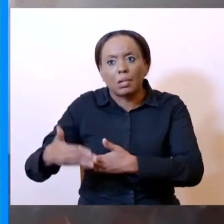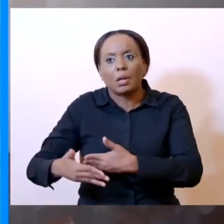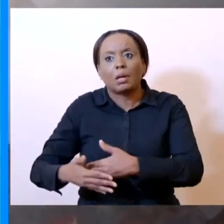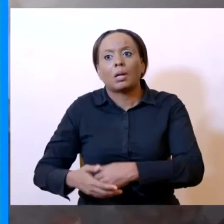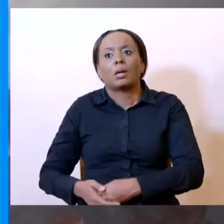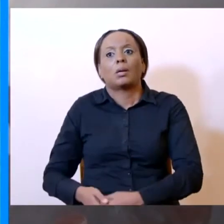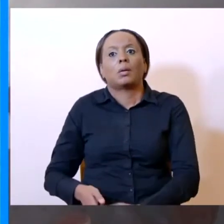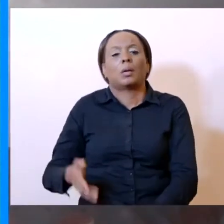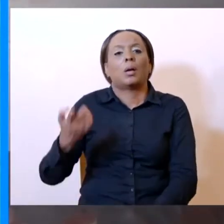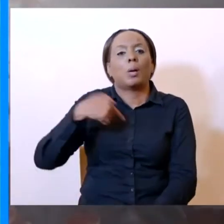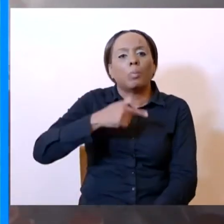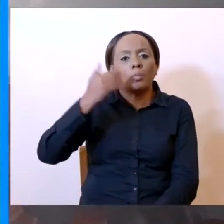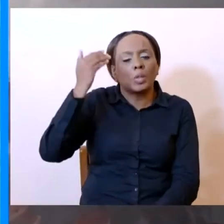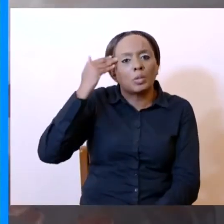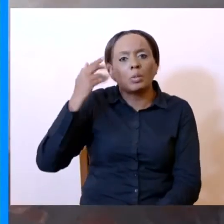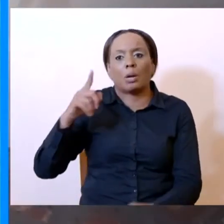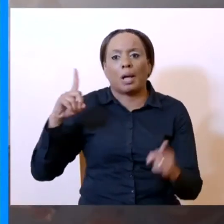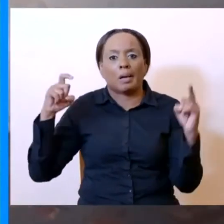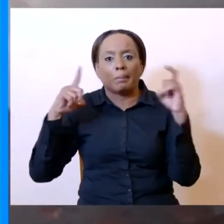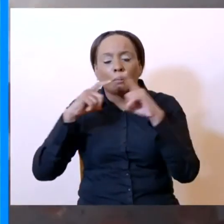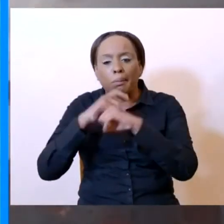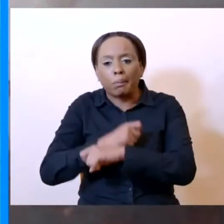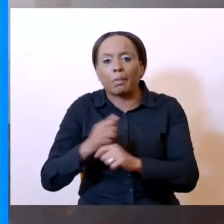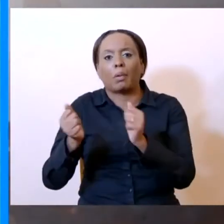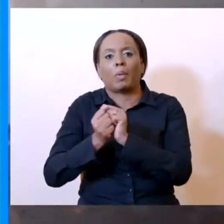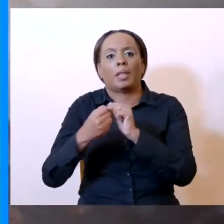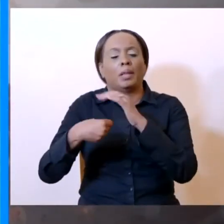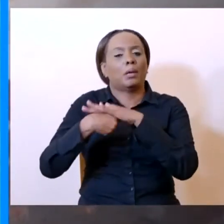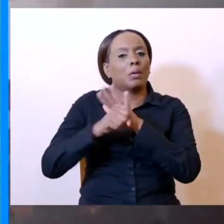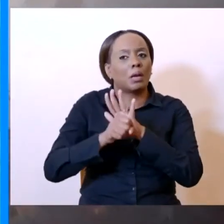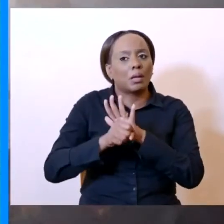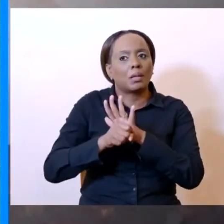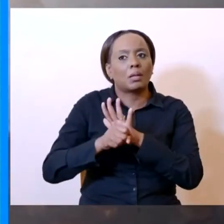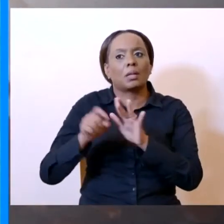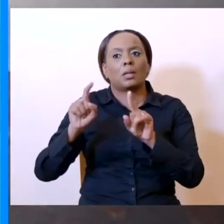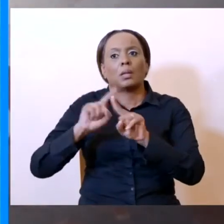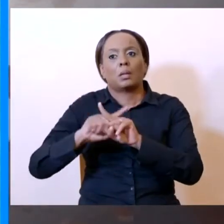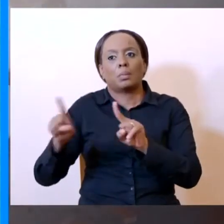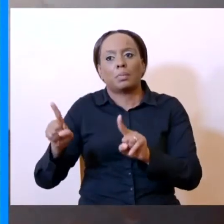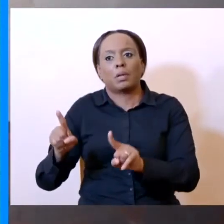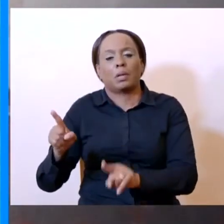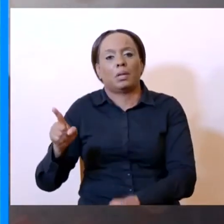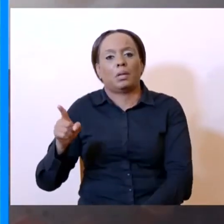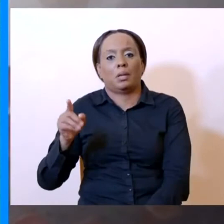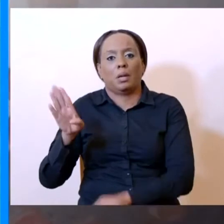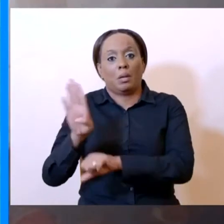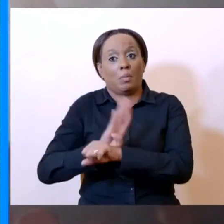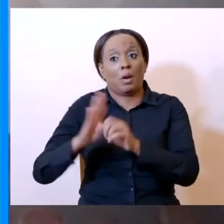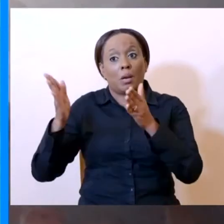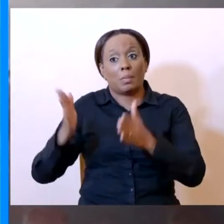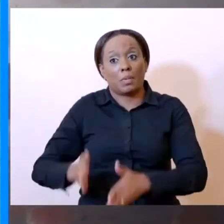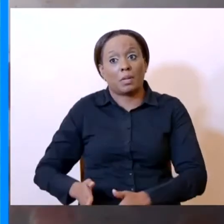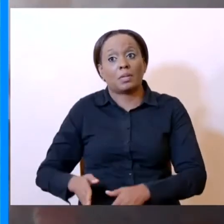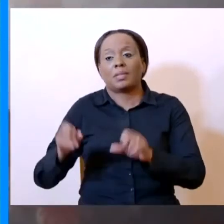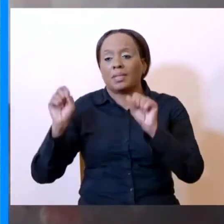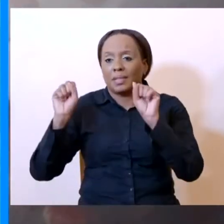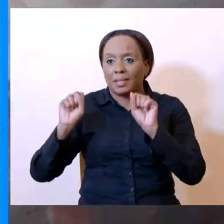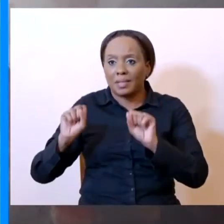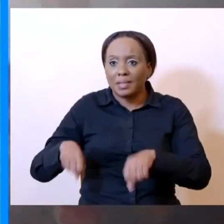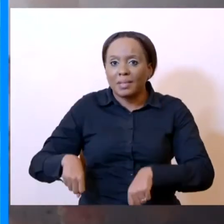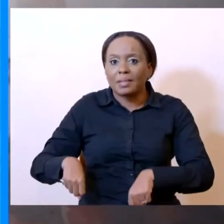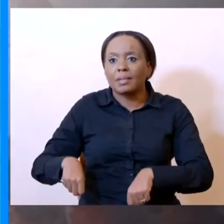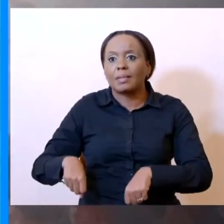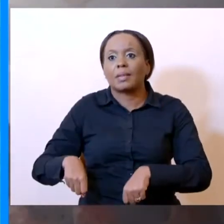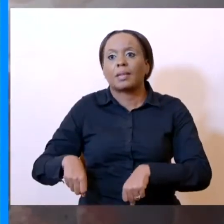severe illness and all the complications of COVID-19 and being infected, but the population also has the risk of helping to create